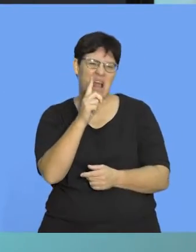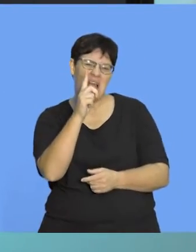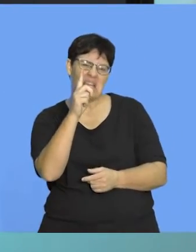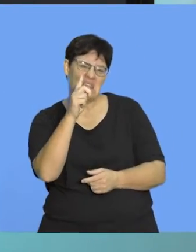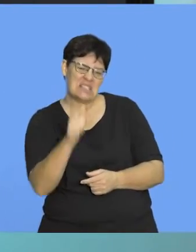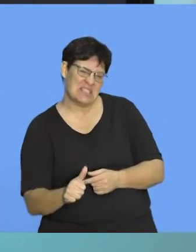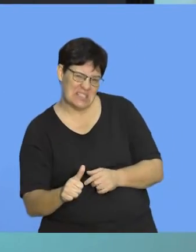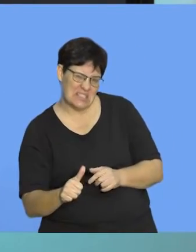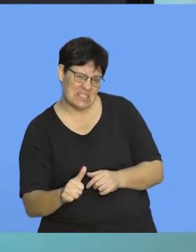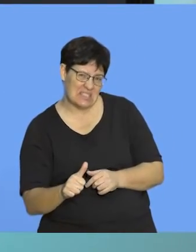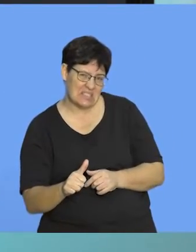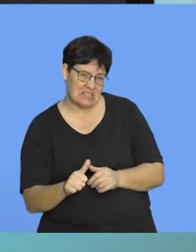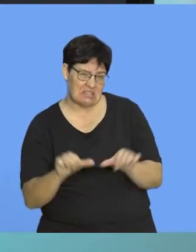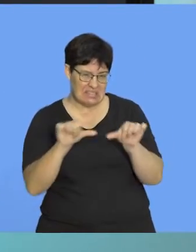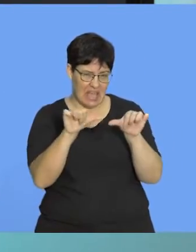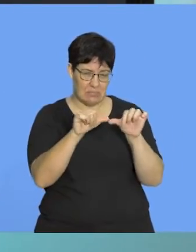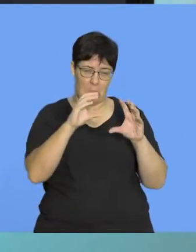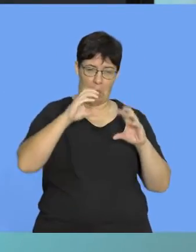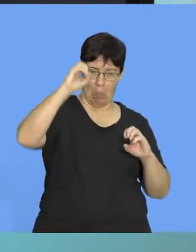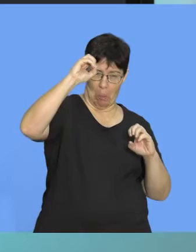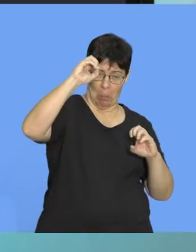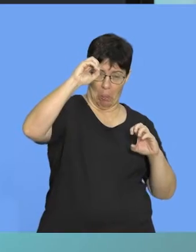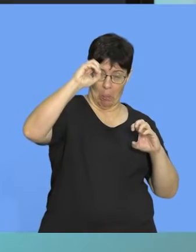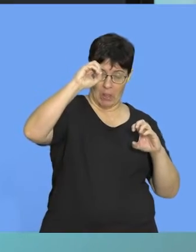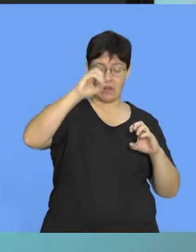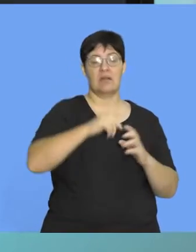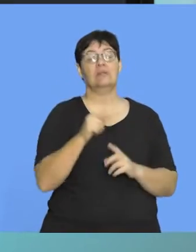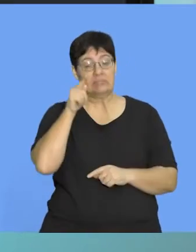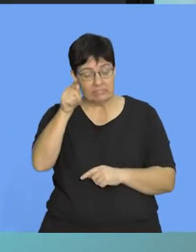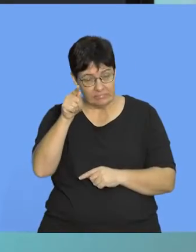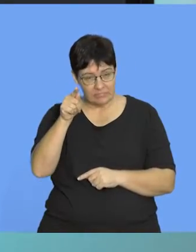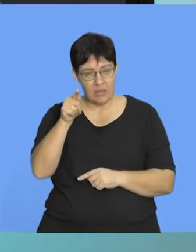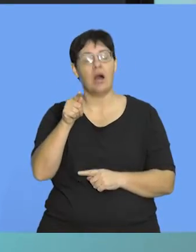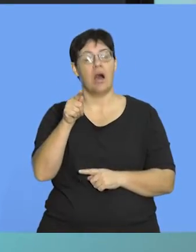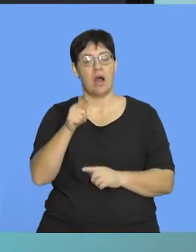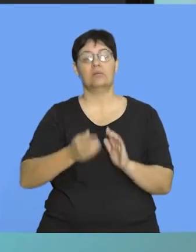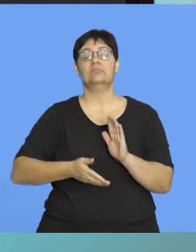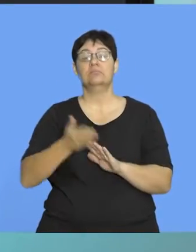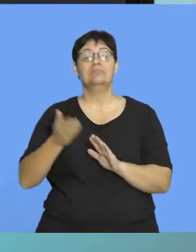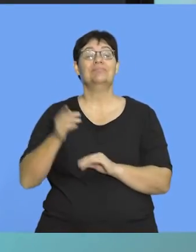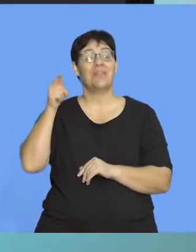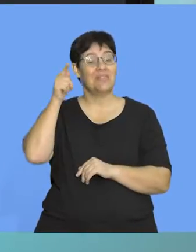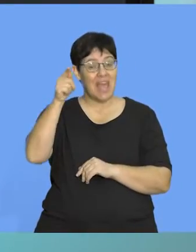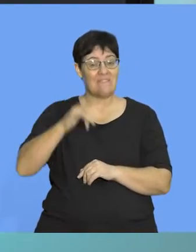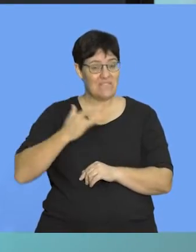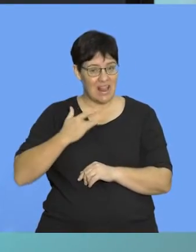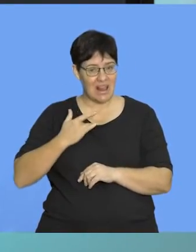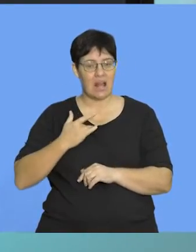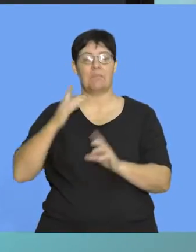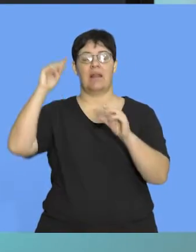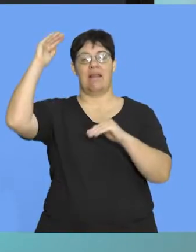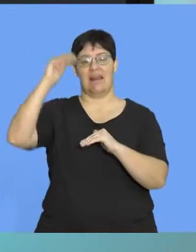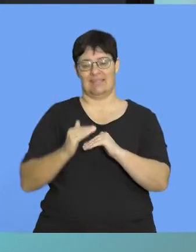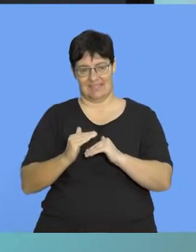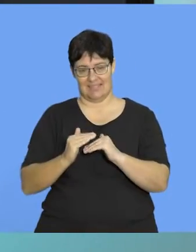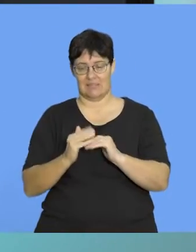1/6 the size of the Earth, the gravitational force there, the gravitational acceleration you feel, is 6 times